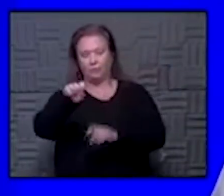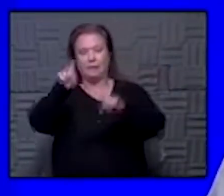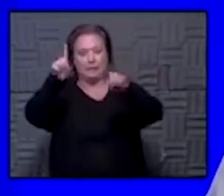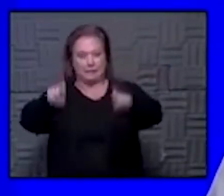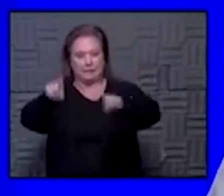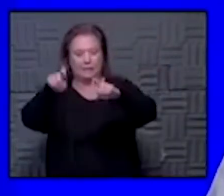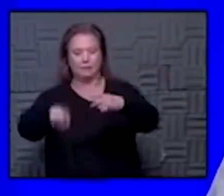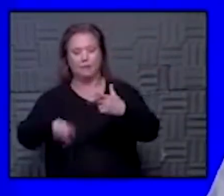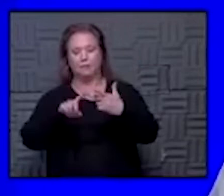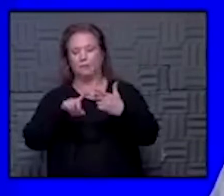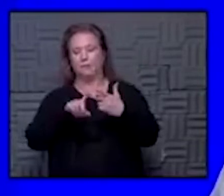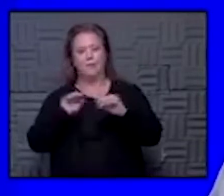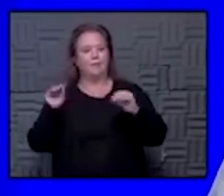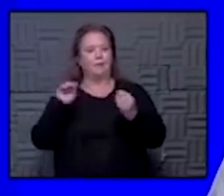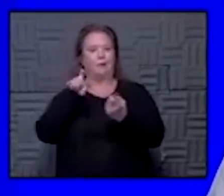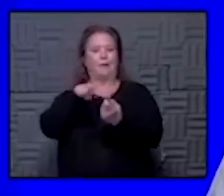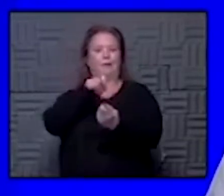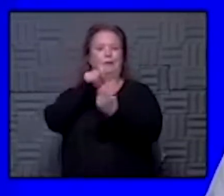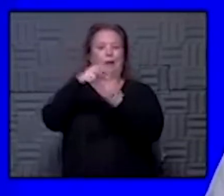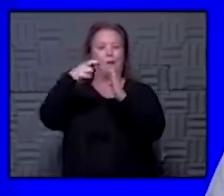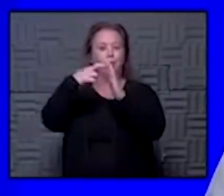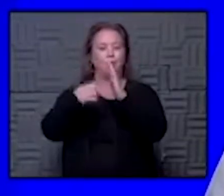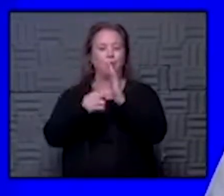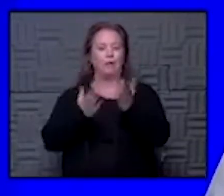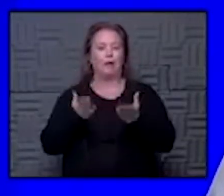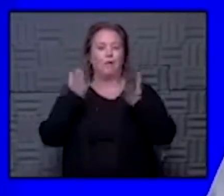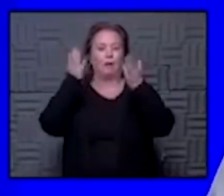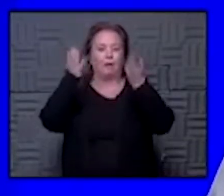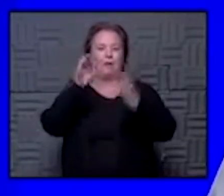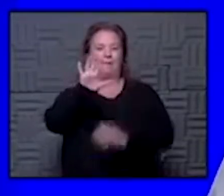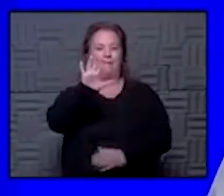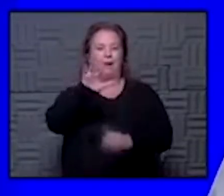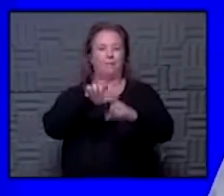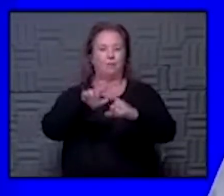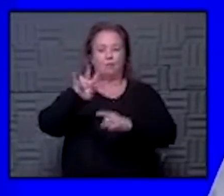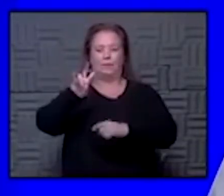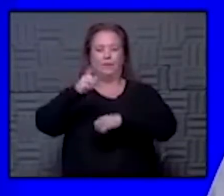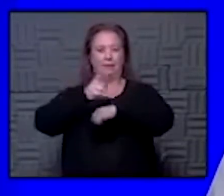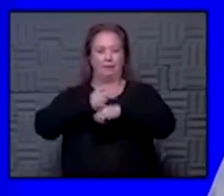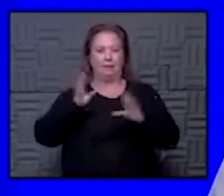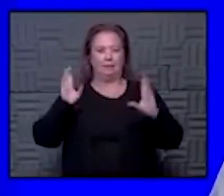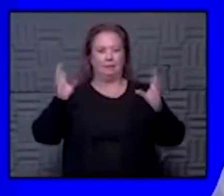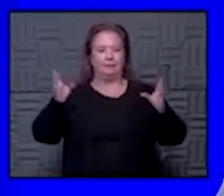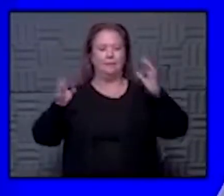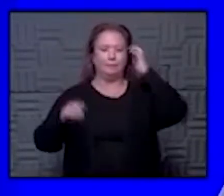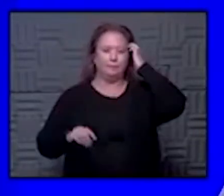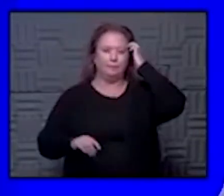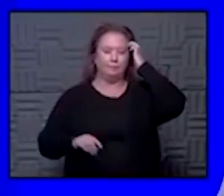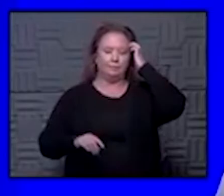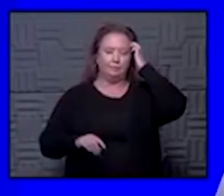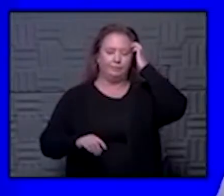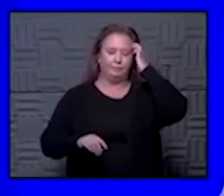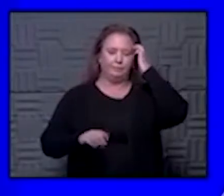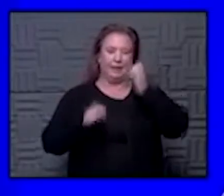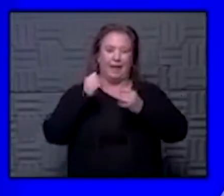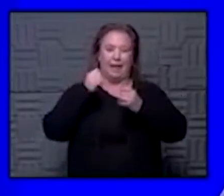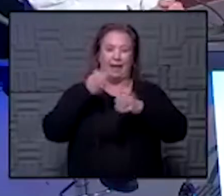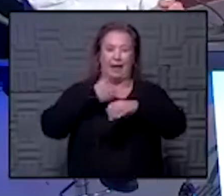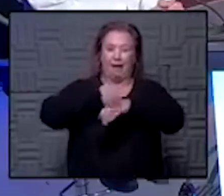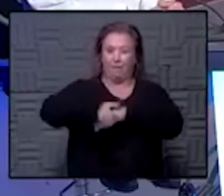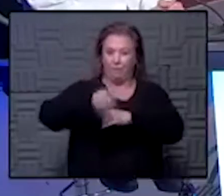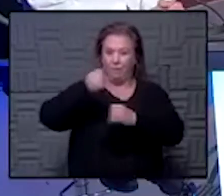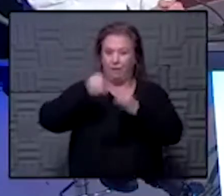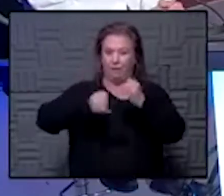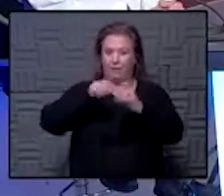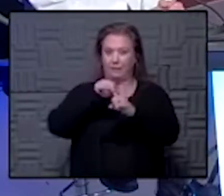tested. There's no exact guidance, but I would probably recommend doing it at that 5 to 7 day mark after that last exposure. And